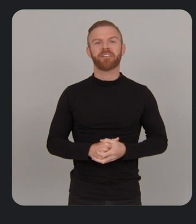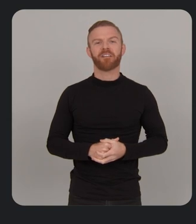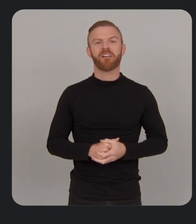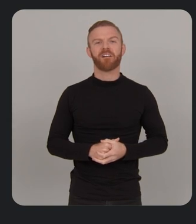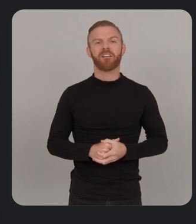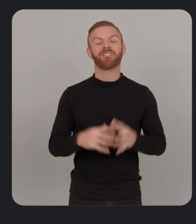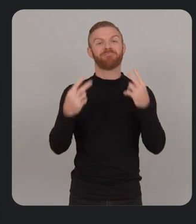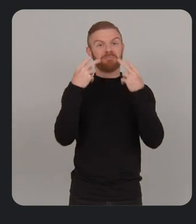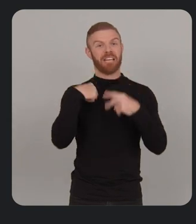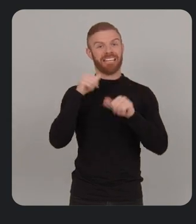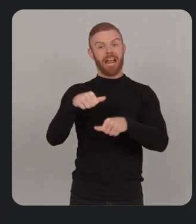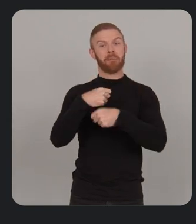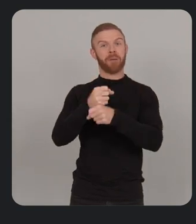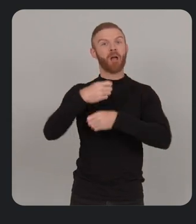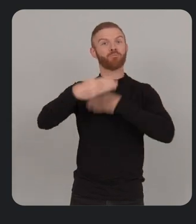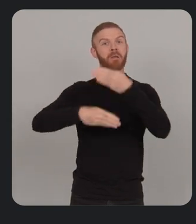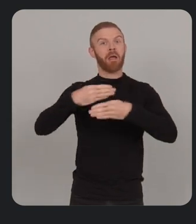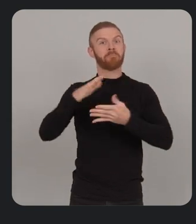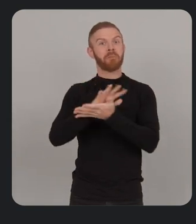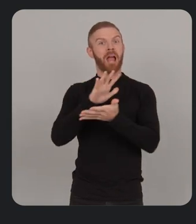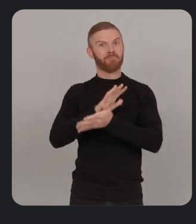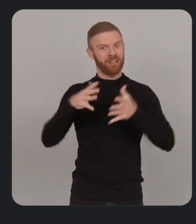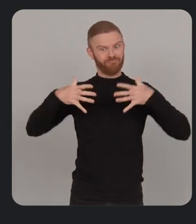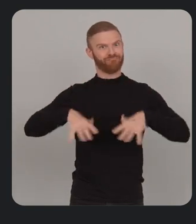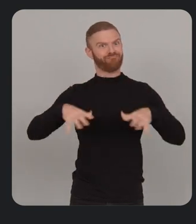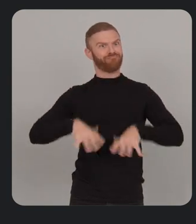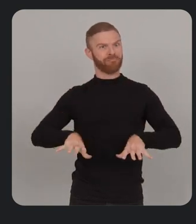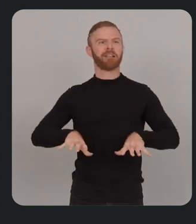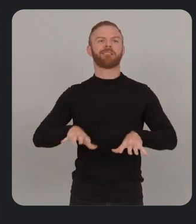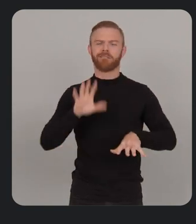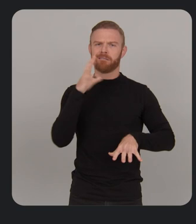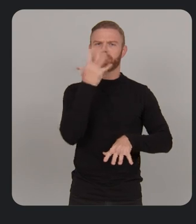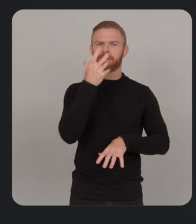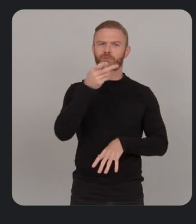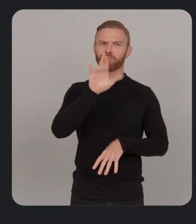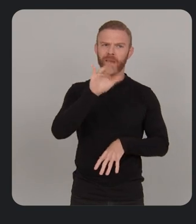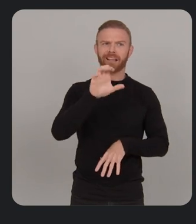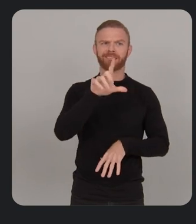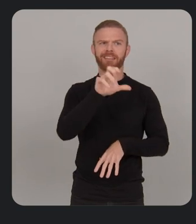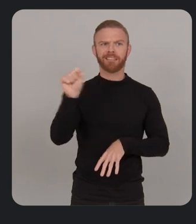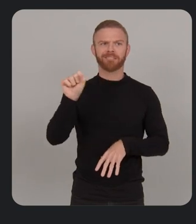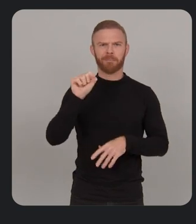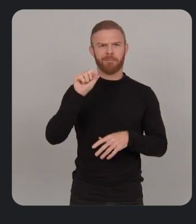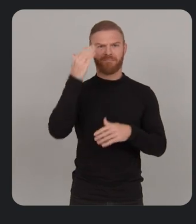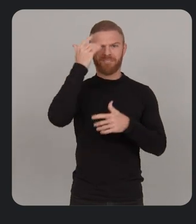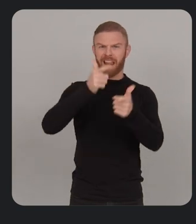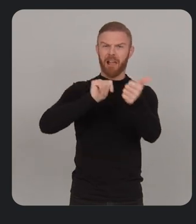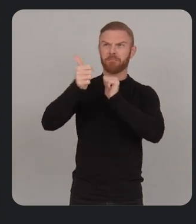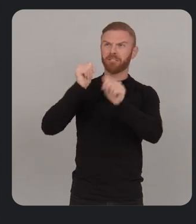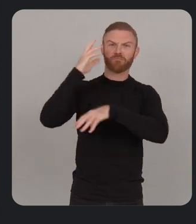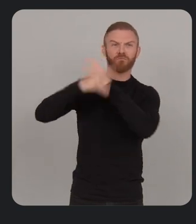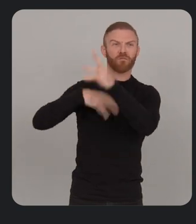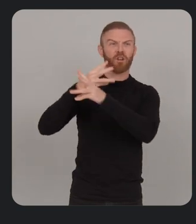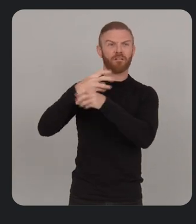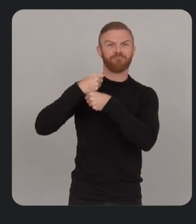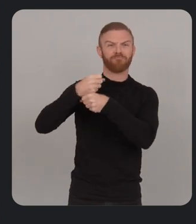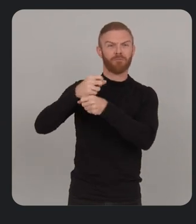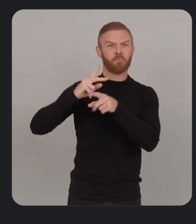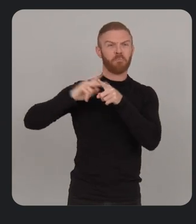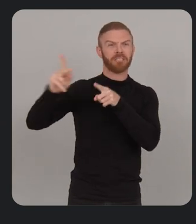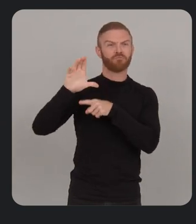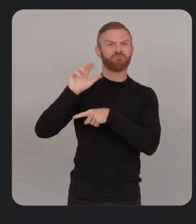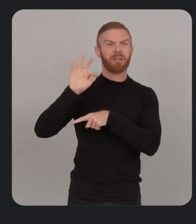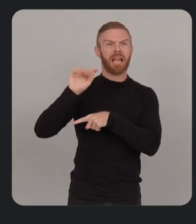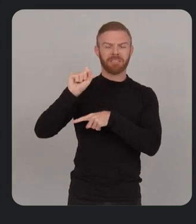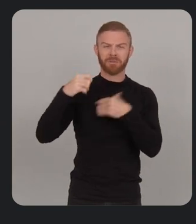And listen, the ability to make wrapping paper wearable, that's priceless when you're working in the competitive world of professional